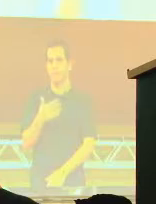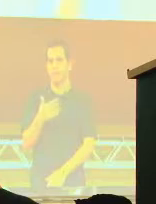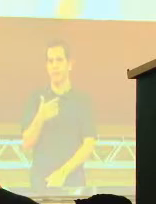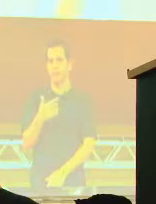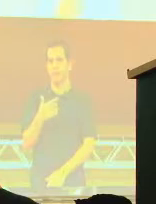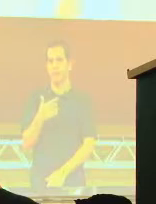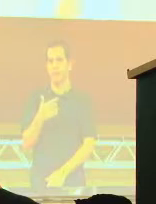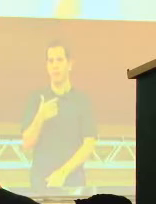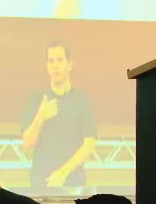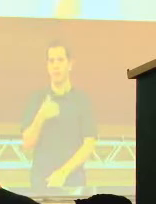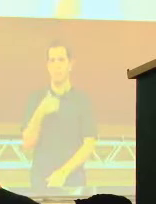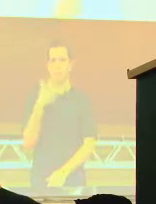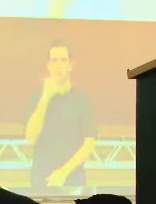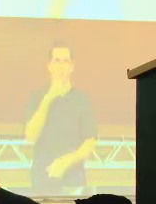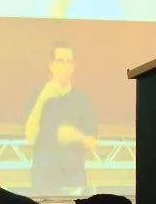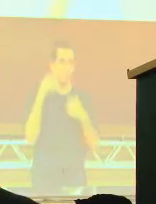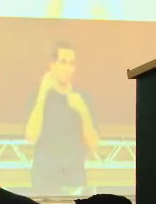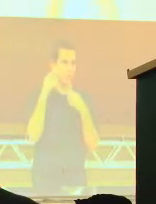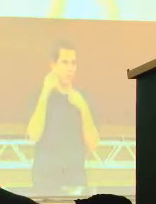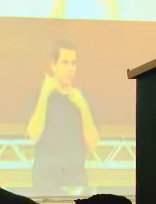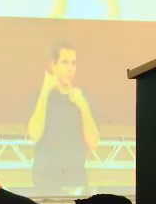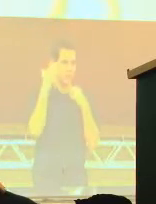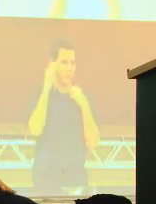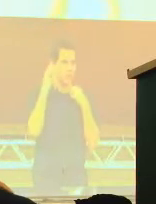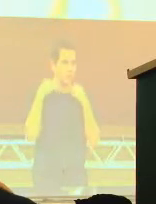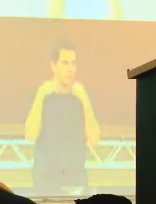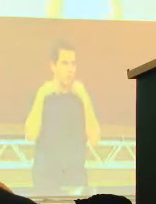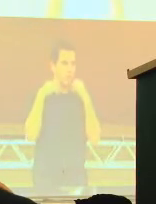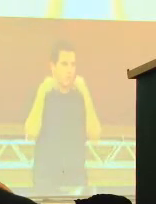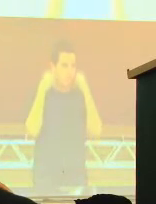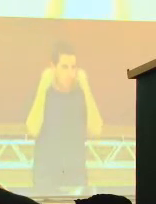repository is filtered. I don't understand.